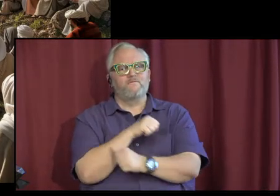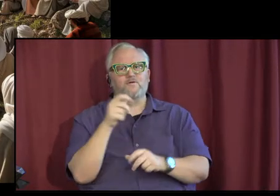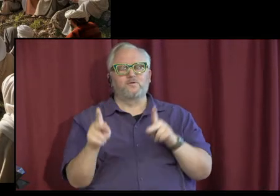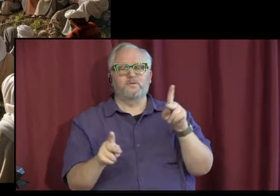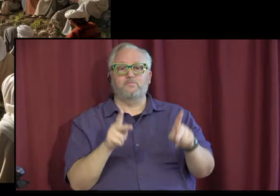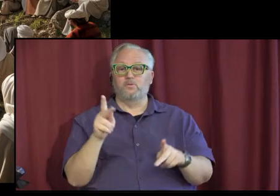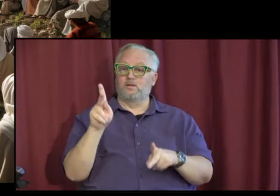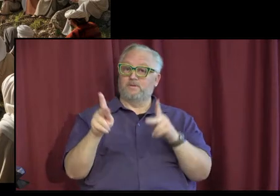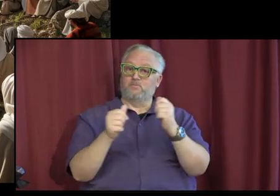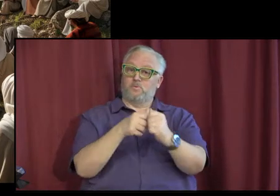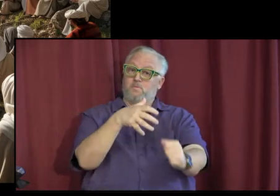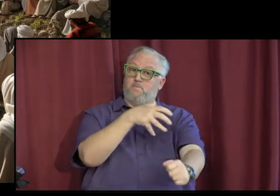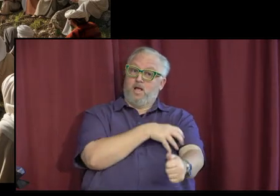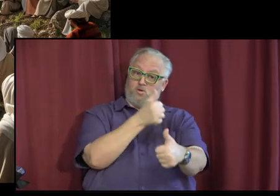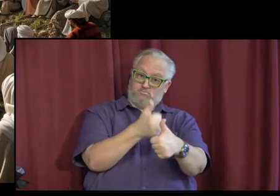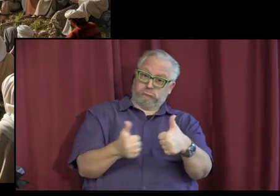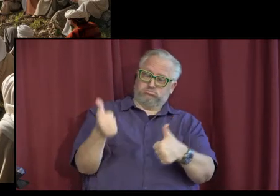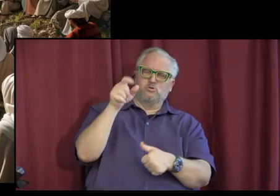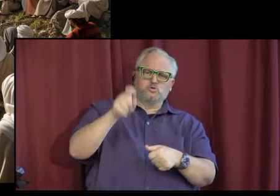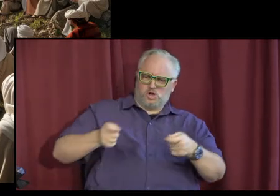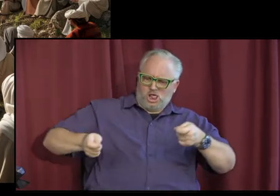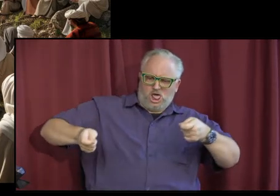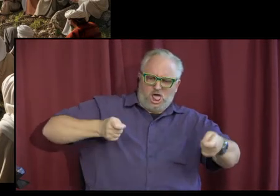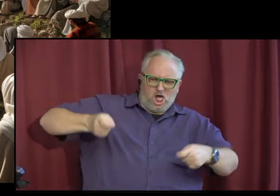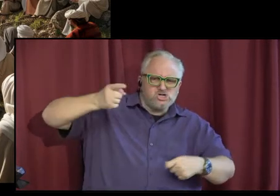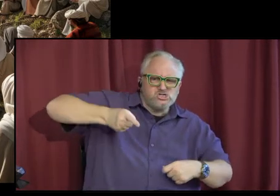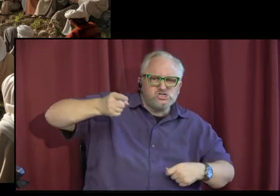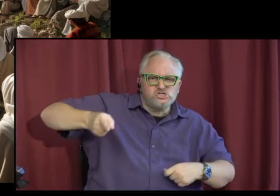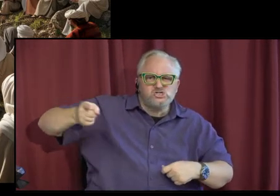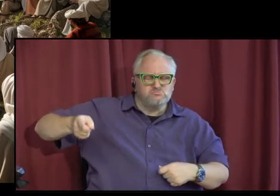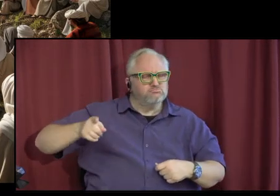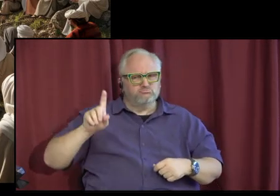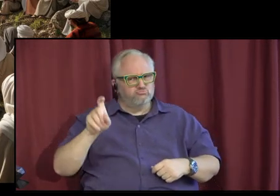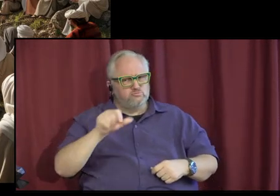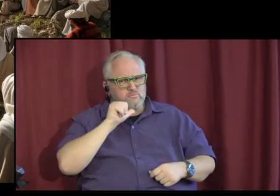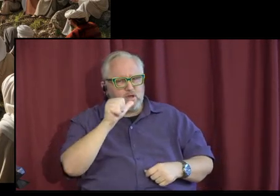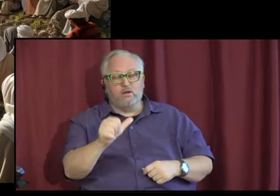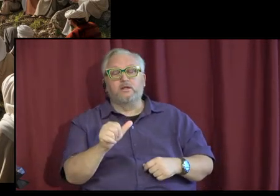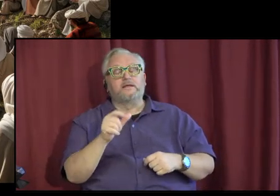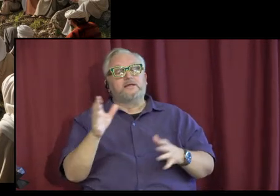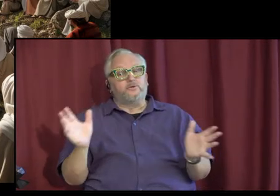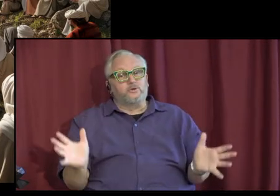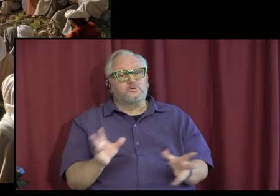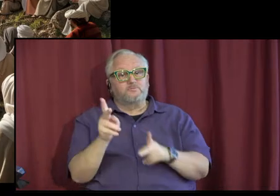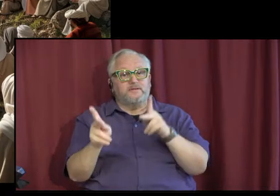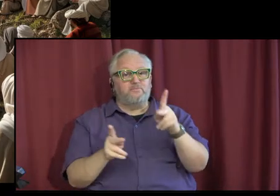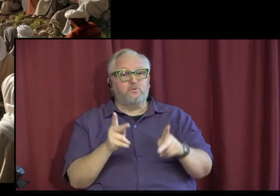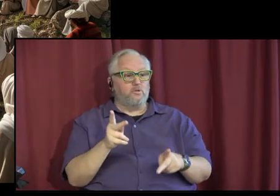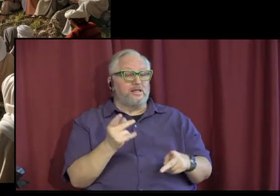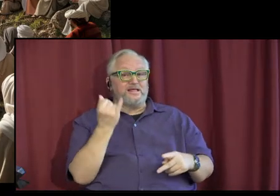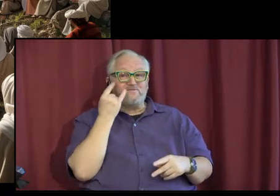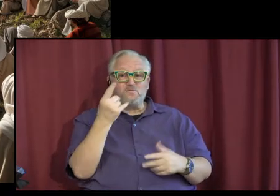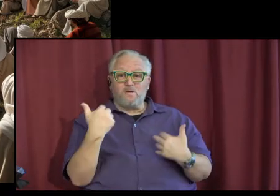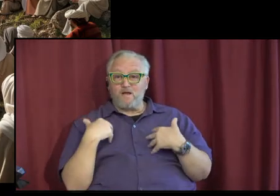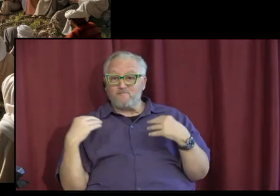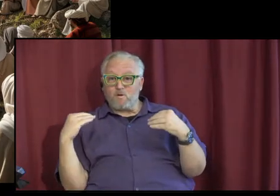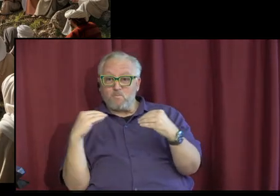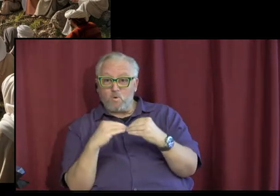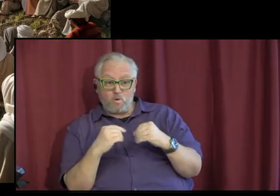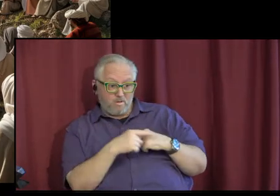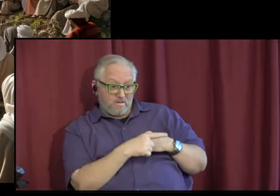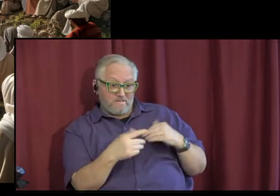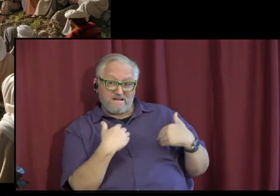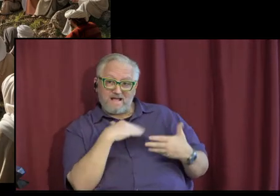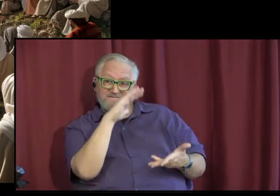over other people. He encouraged people to share what they had with others who didn't have as much. And he said things